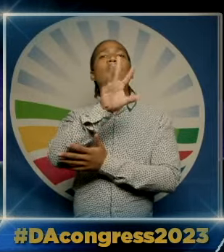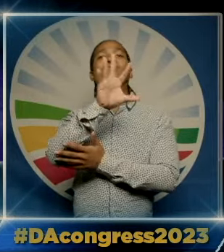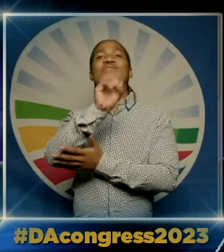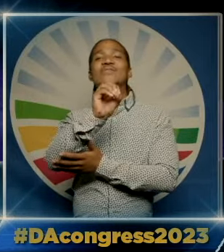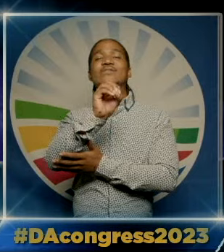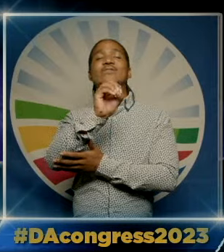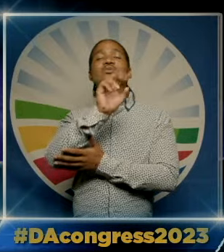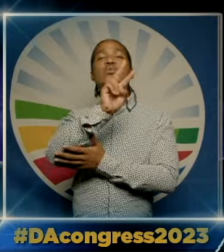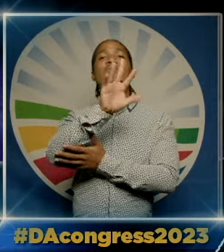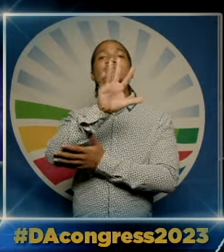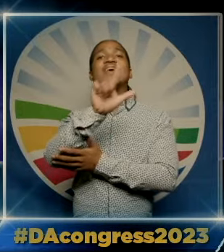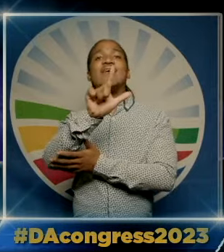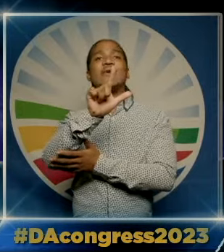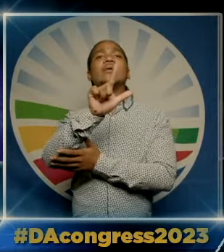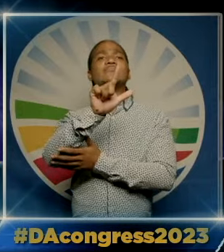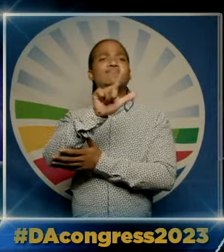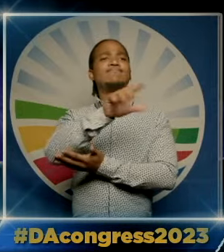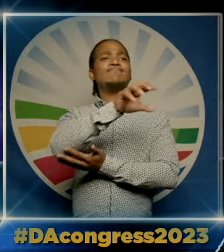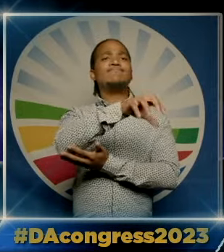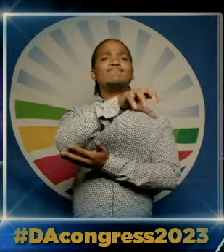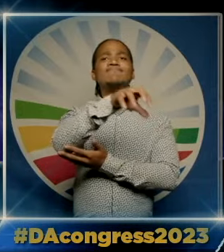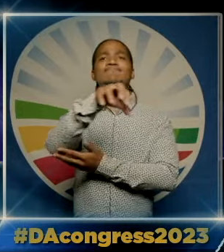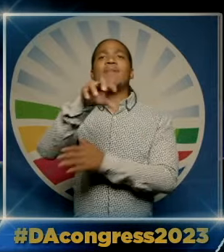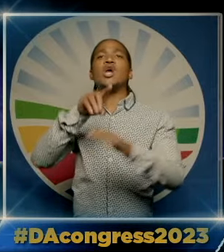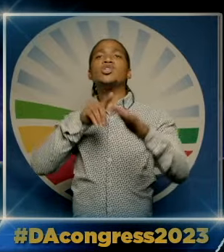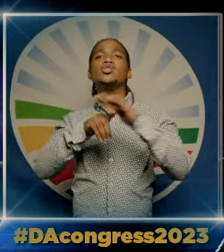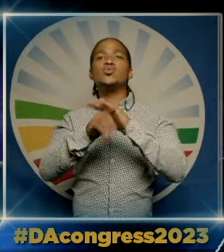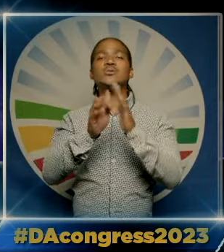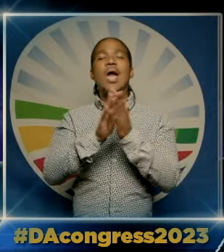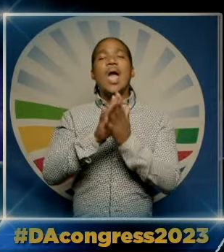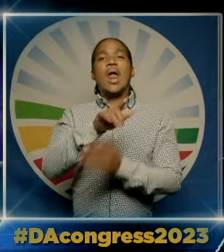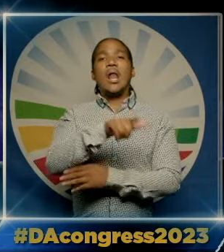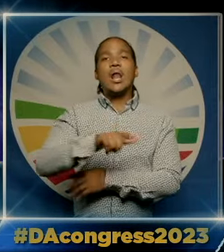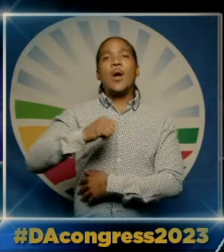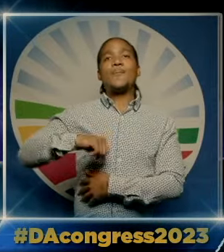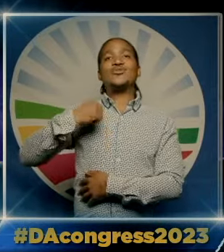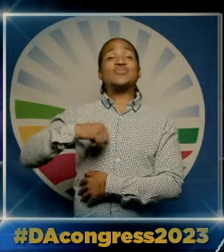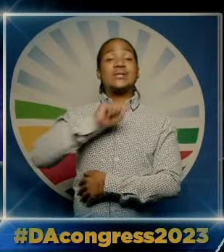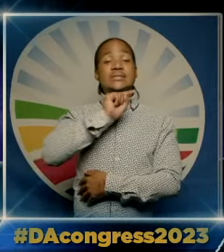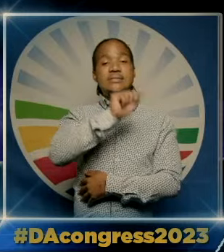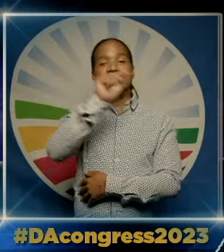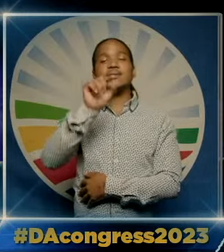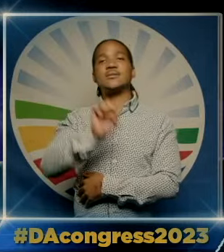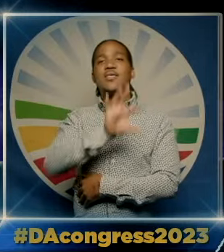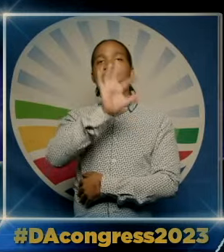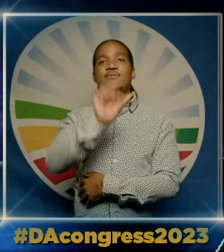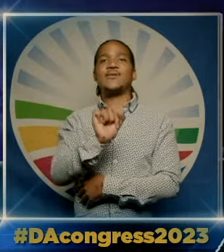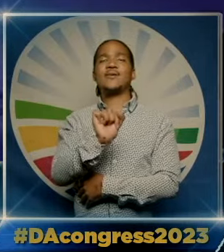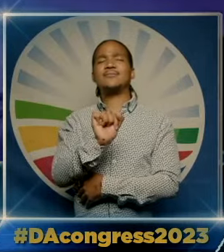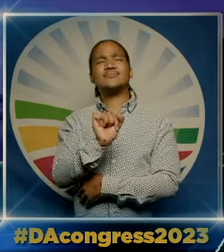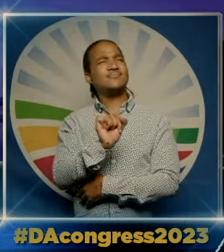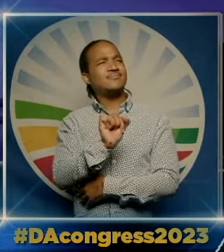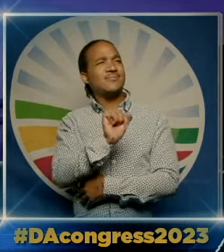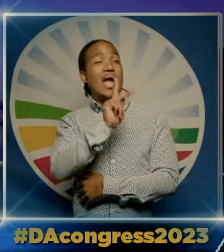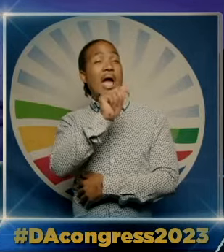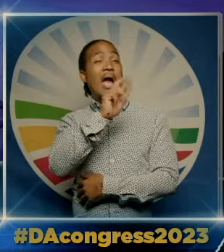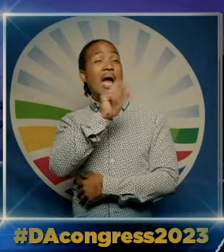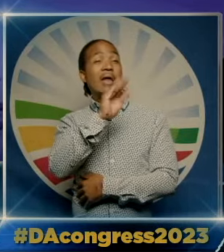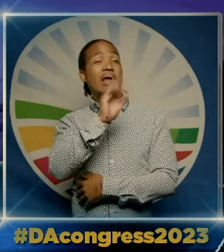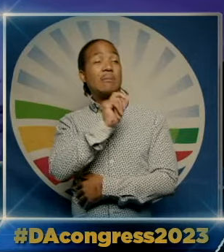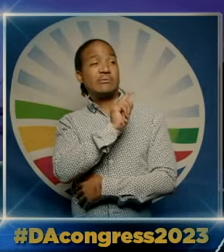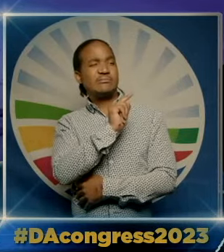257 metropolitan, district, and local municipalities across South Africa. But Karabo, we're not only moving